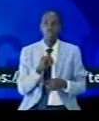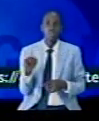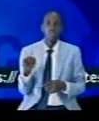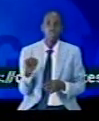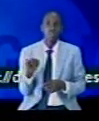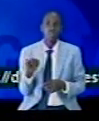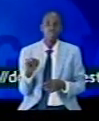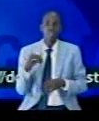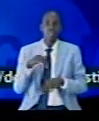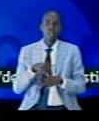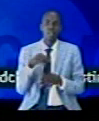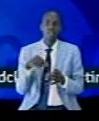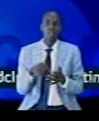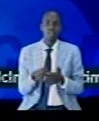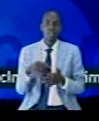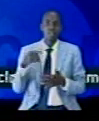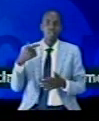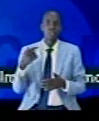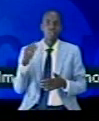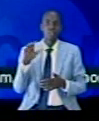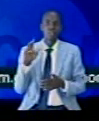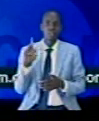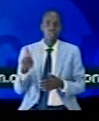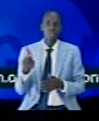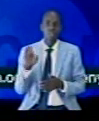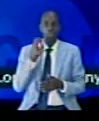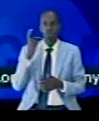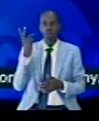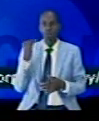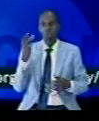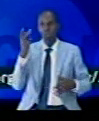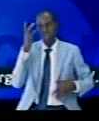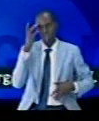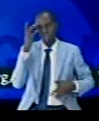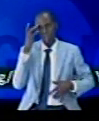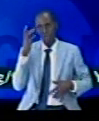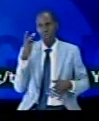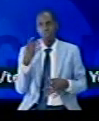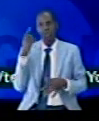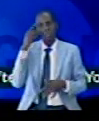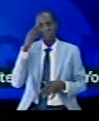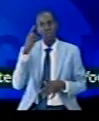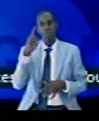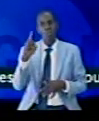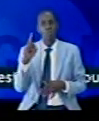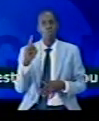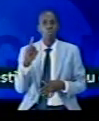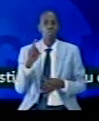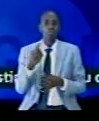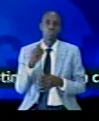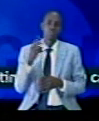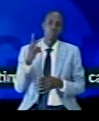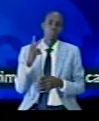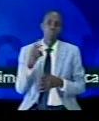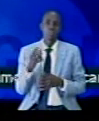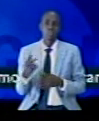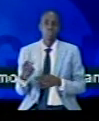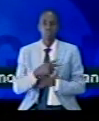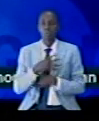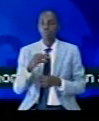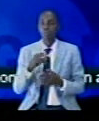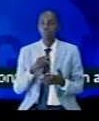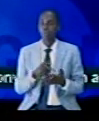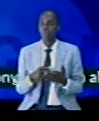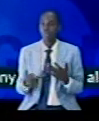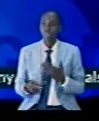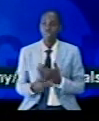GCK, I was very sick. I wasn't well. I was actually lying down, and for the first 3-4 days of the crusade, I had to listen on my phone